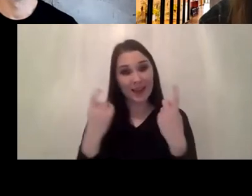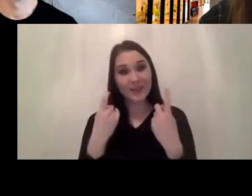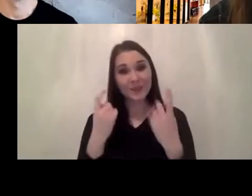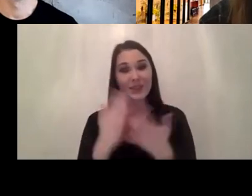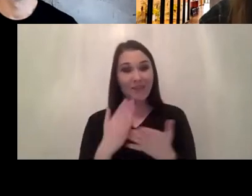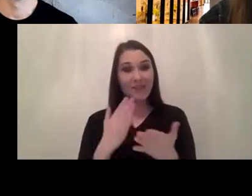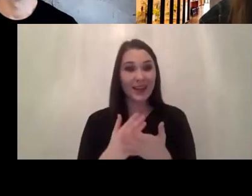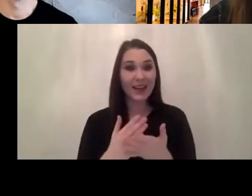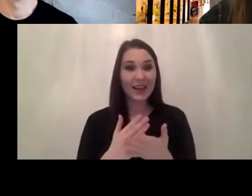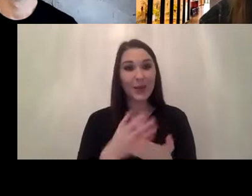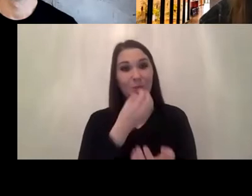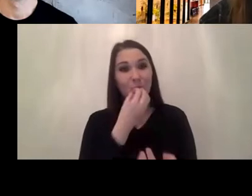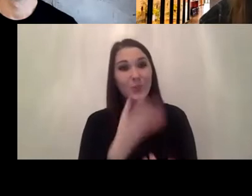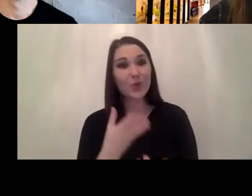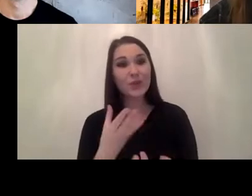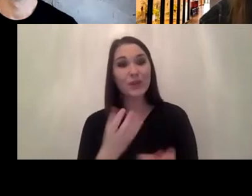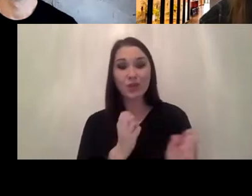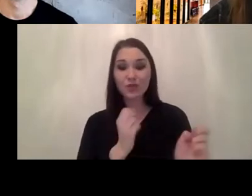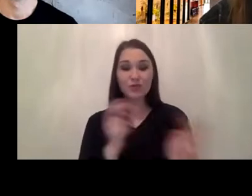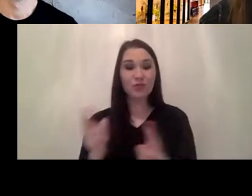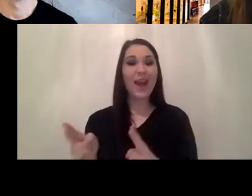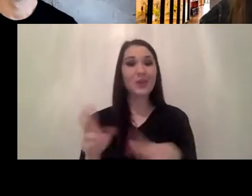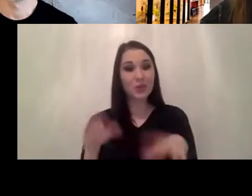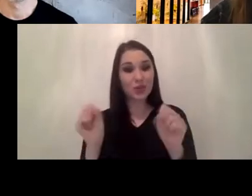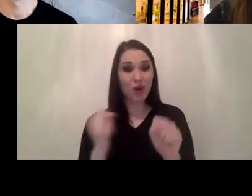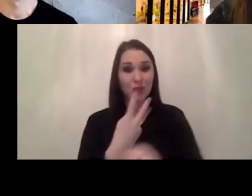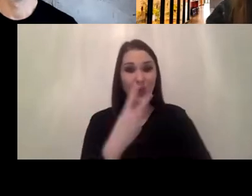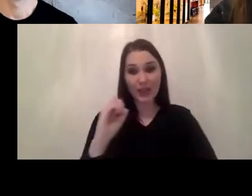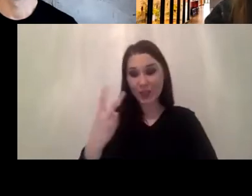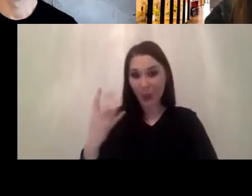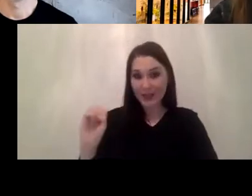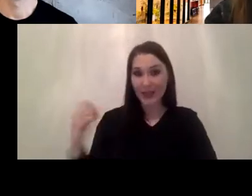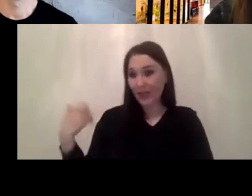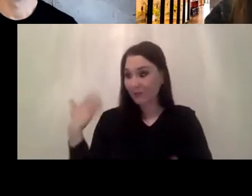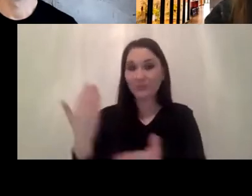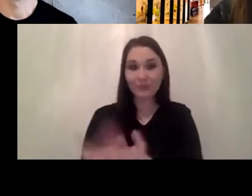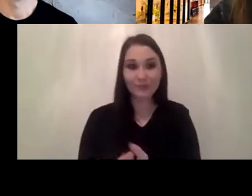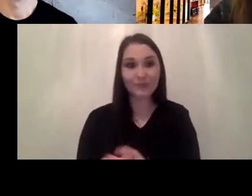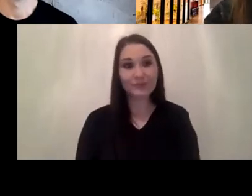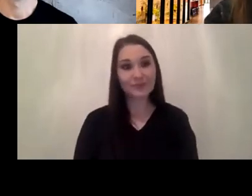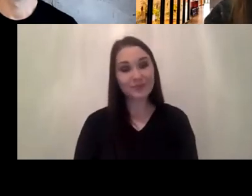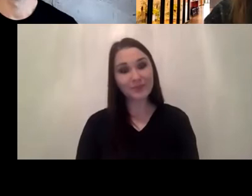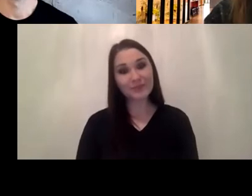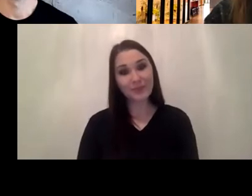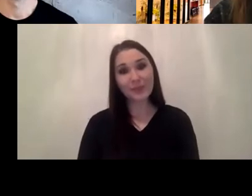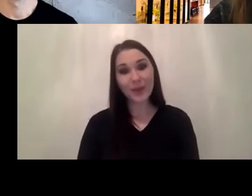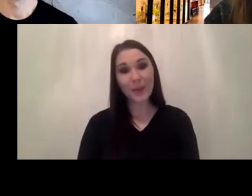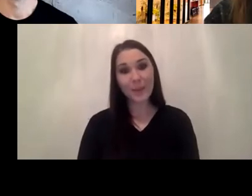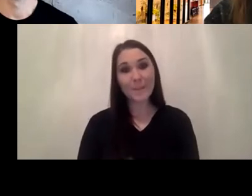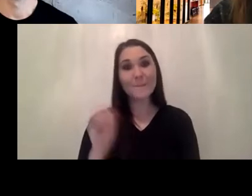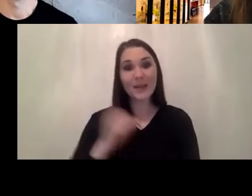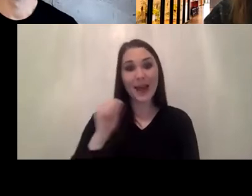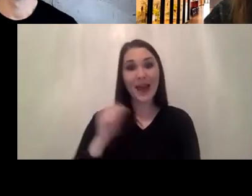really beautiful trend that started in 2020 that we can take with us. But yeah, like initially it was set up to